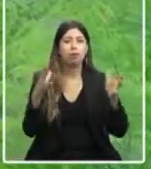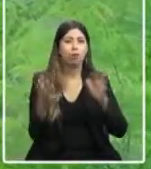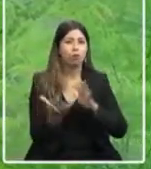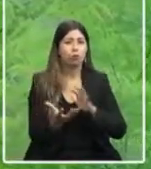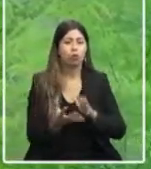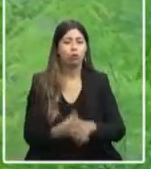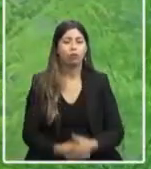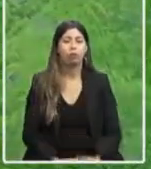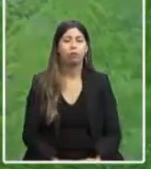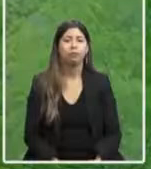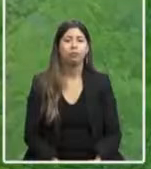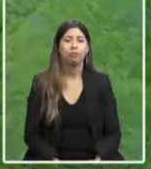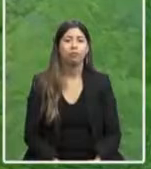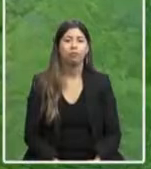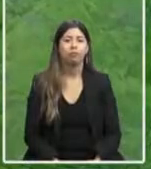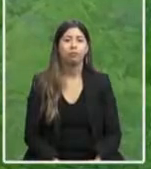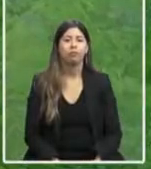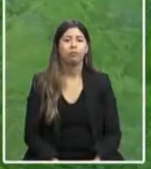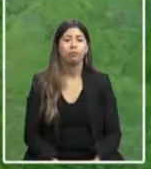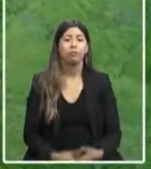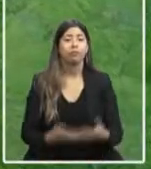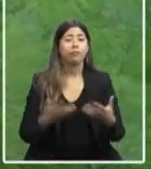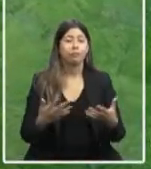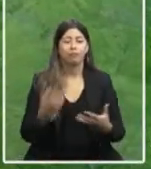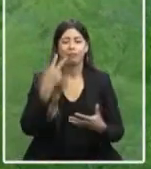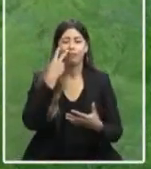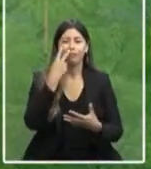is a connection between poverty.